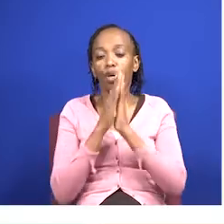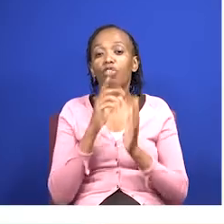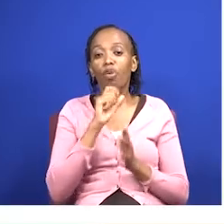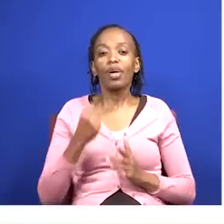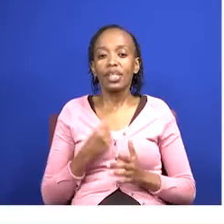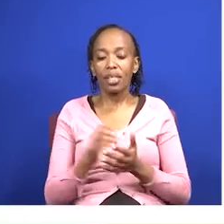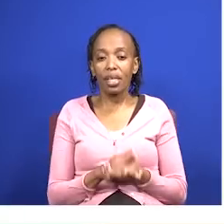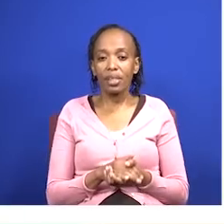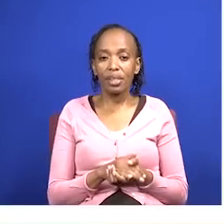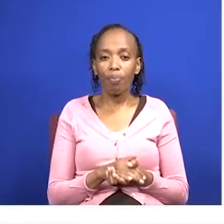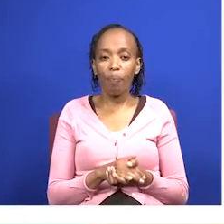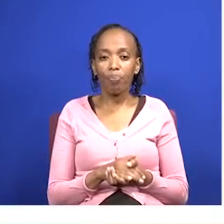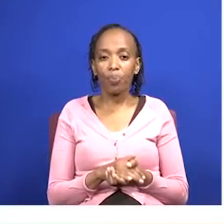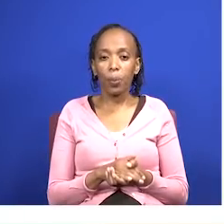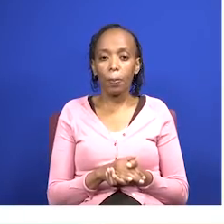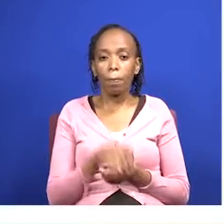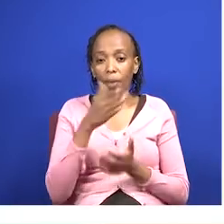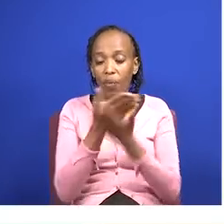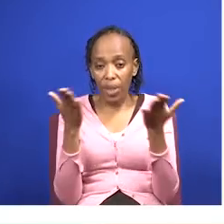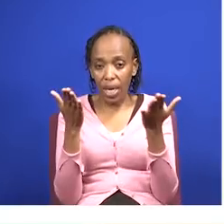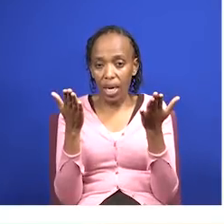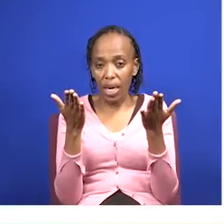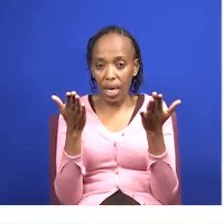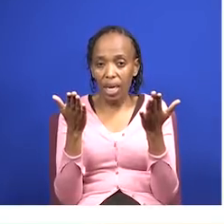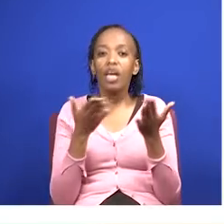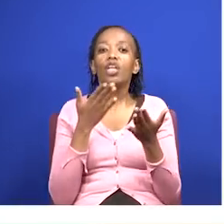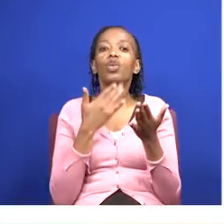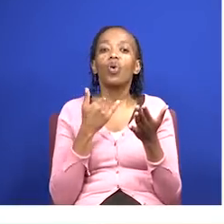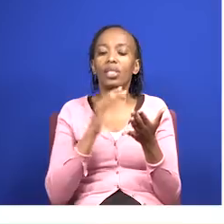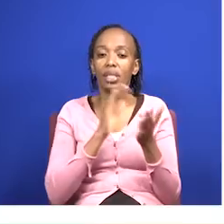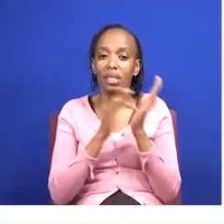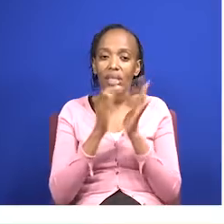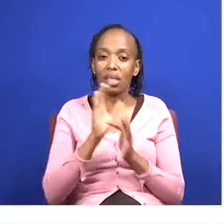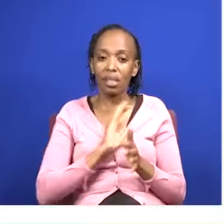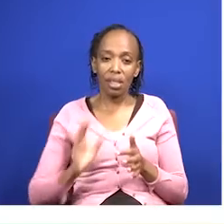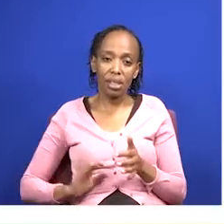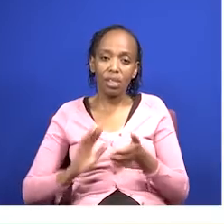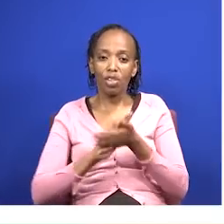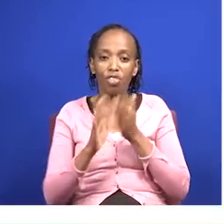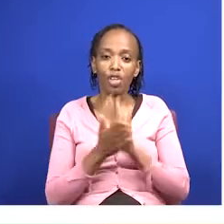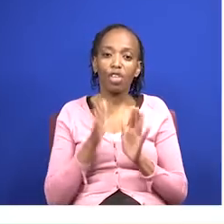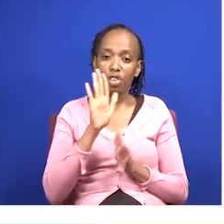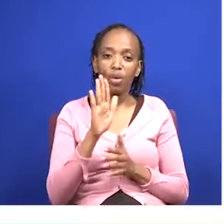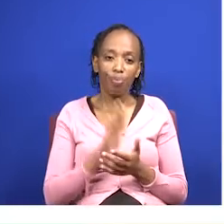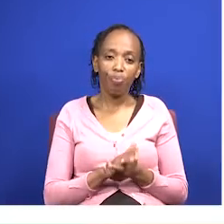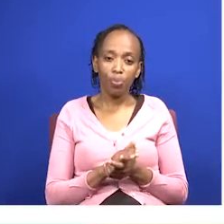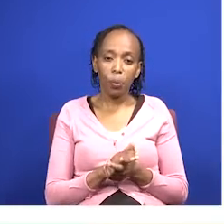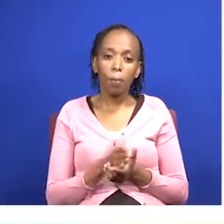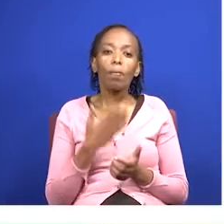to pray for you, boys and girls. Are you there? And you'd like Jesus Christ to forgive